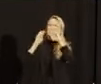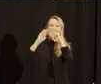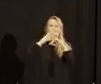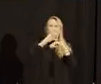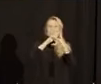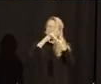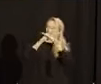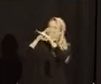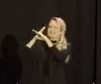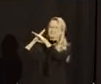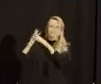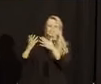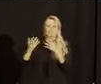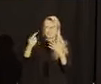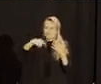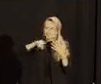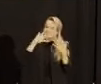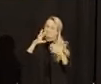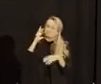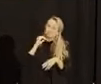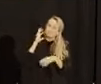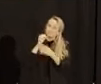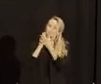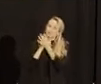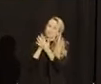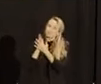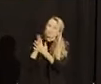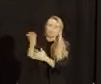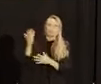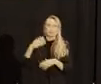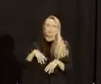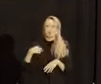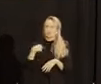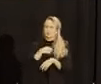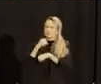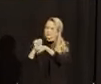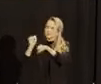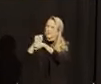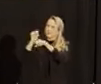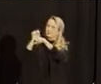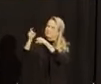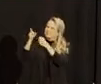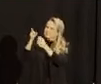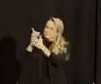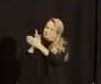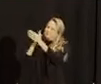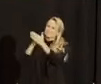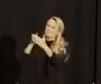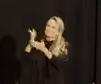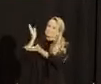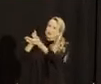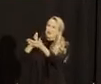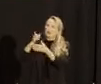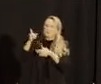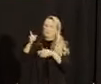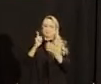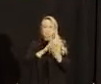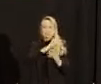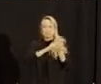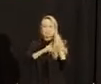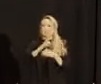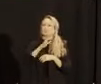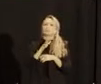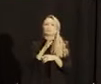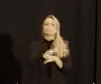agency. We focus on the employment of people with disabilities. So that means we're looking at the entire age range, from youth and